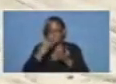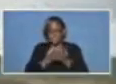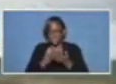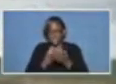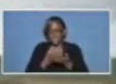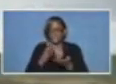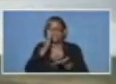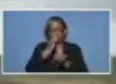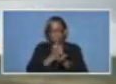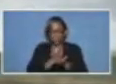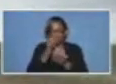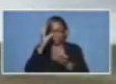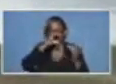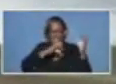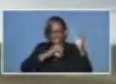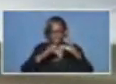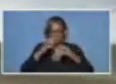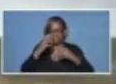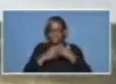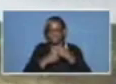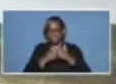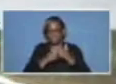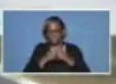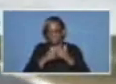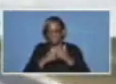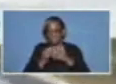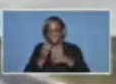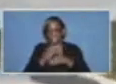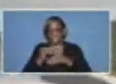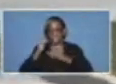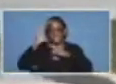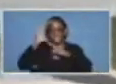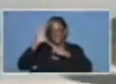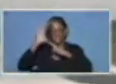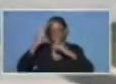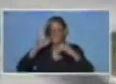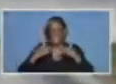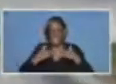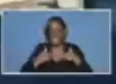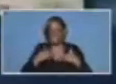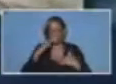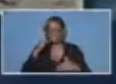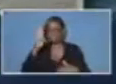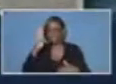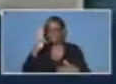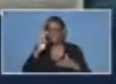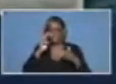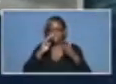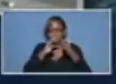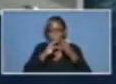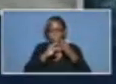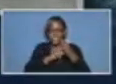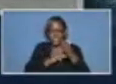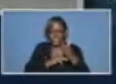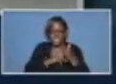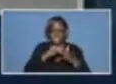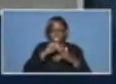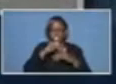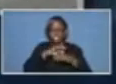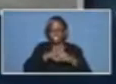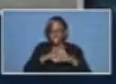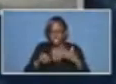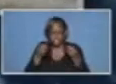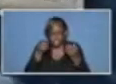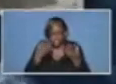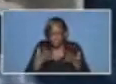climate crisis. Now, over the last 7 years, the Bahamas has suffered more than $4 billion in damage and losses due